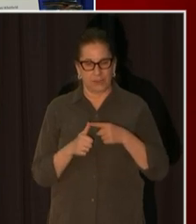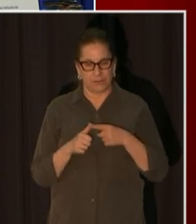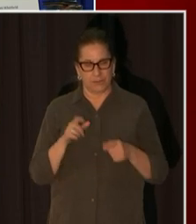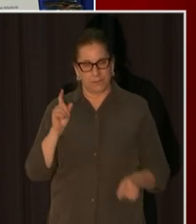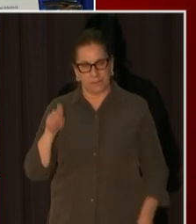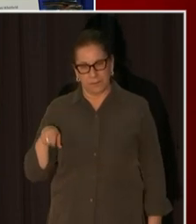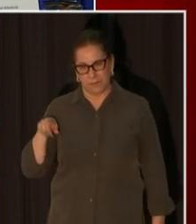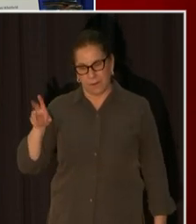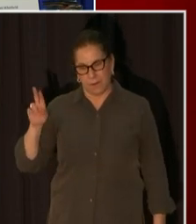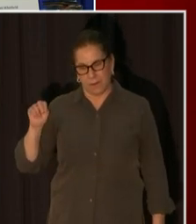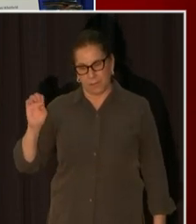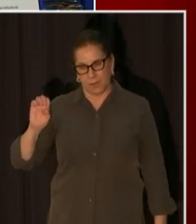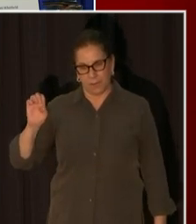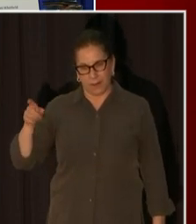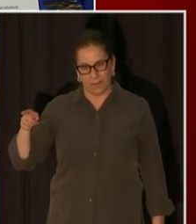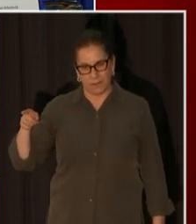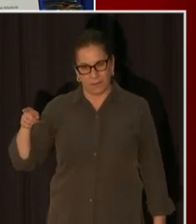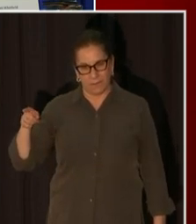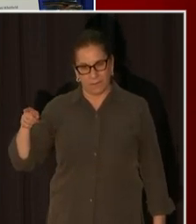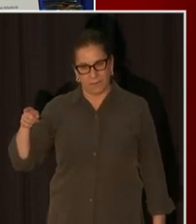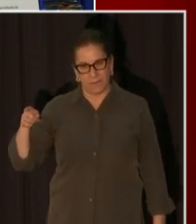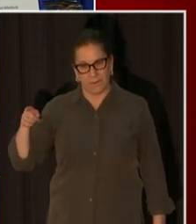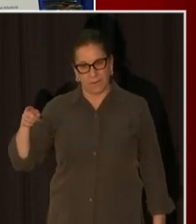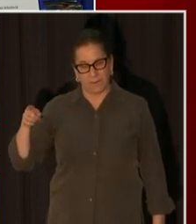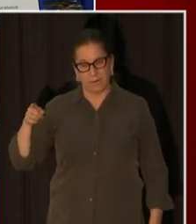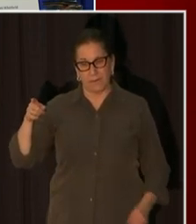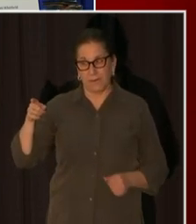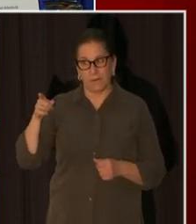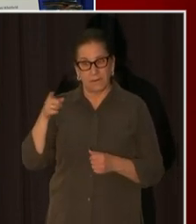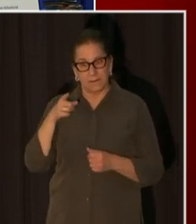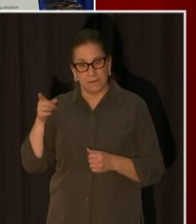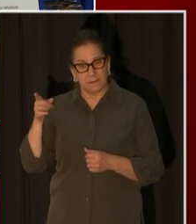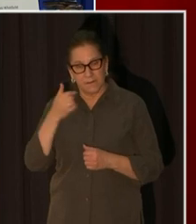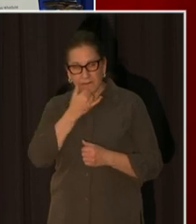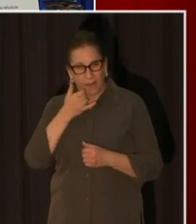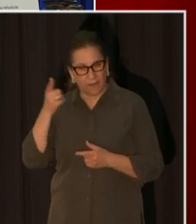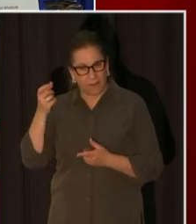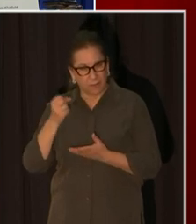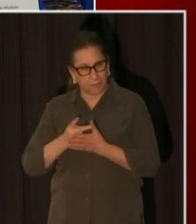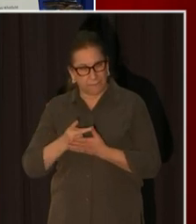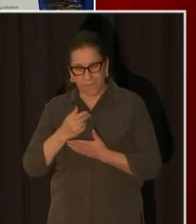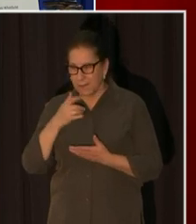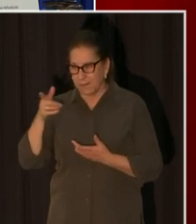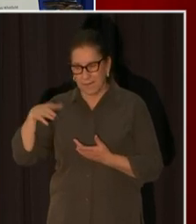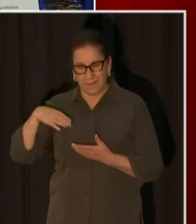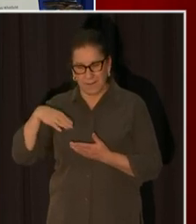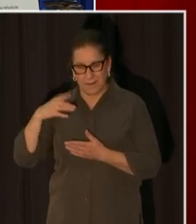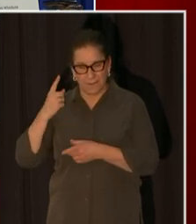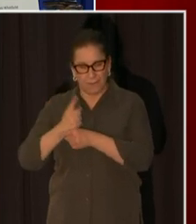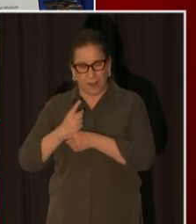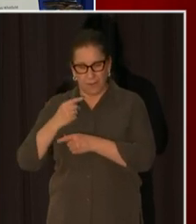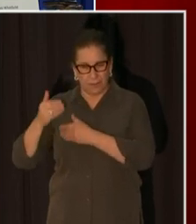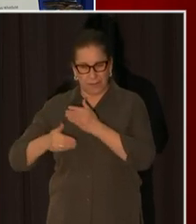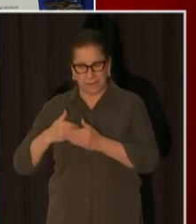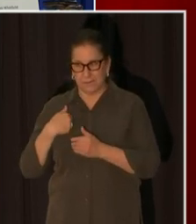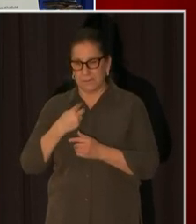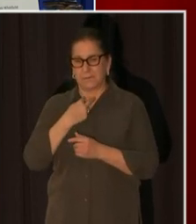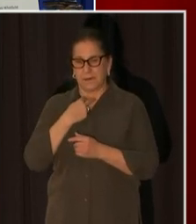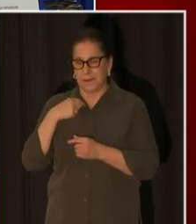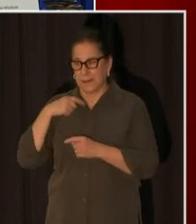I have too. So we're batting 1,000 on the panel today, but we need to, I know as of last week, we were